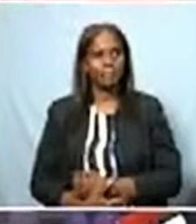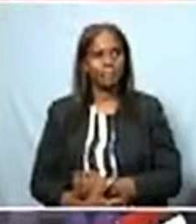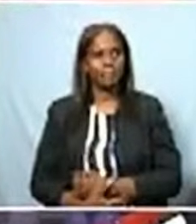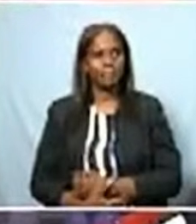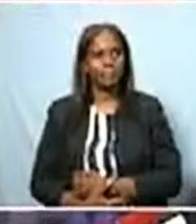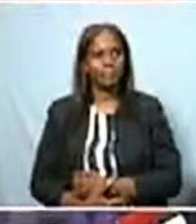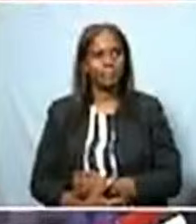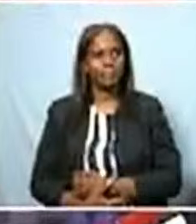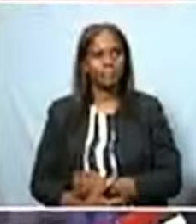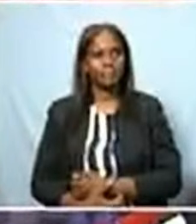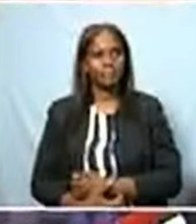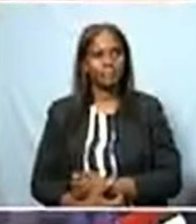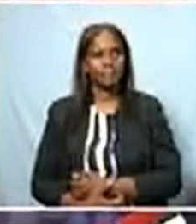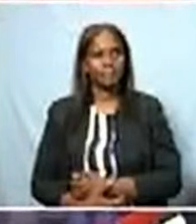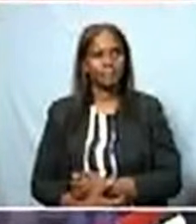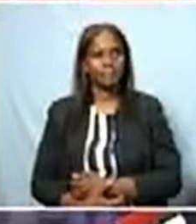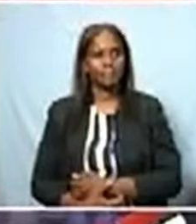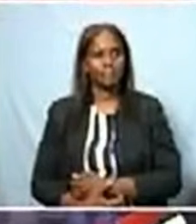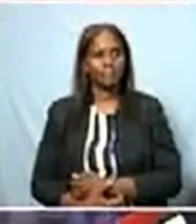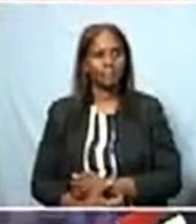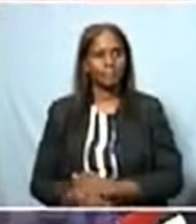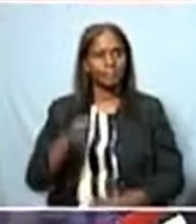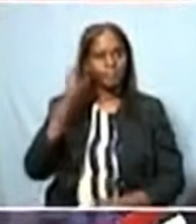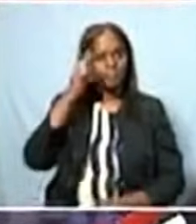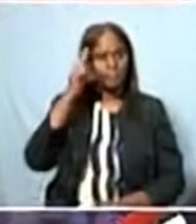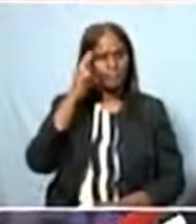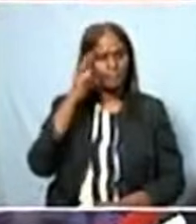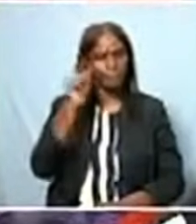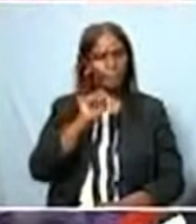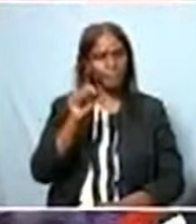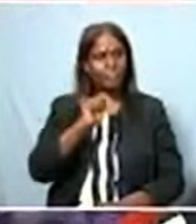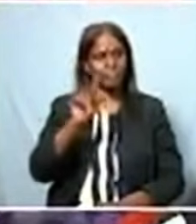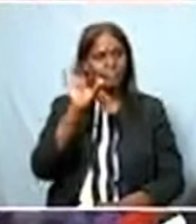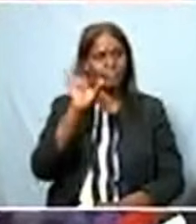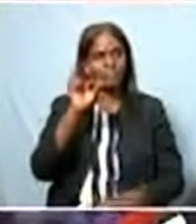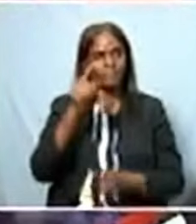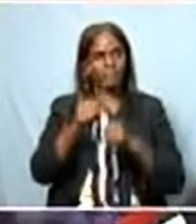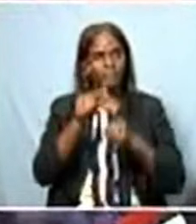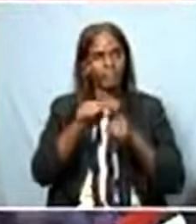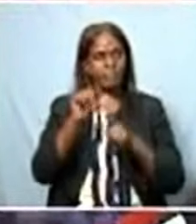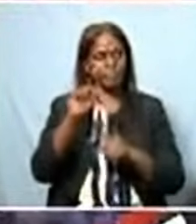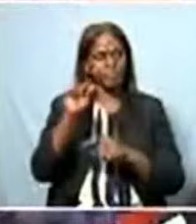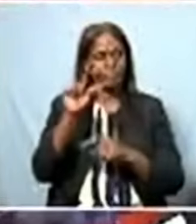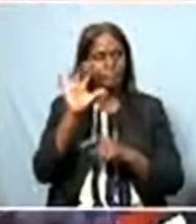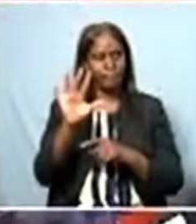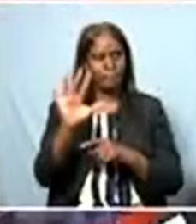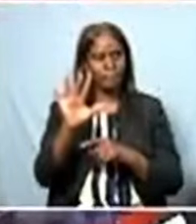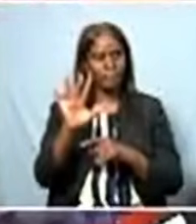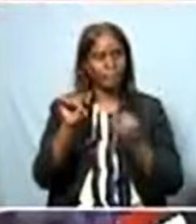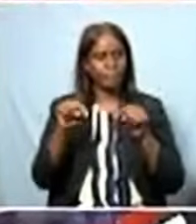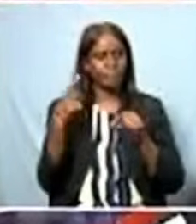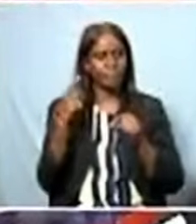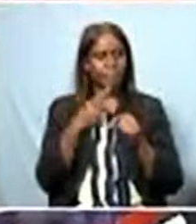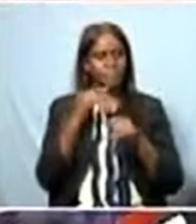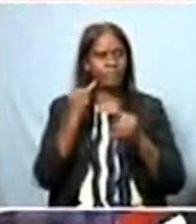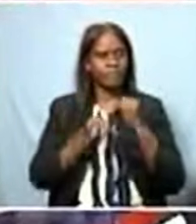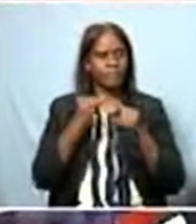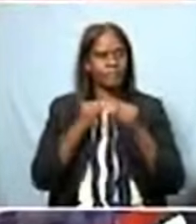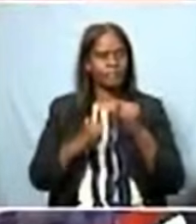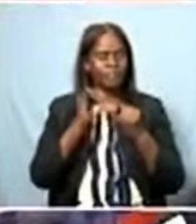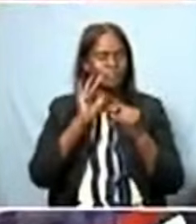Honorable members, the House will recall that on Tuesday, 9th December 2025, the House